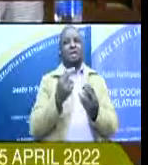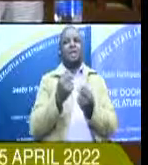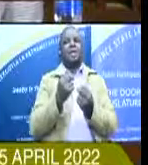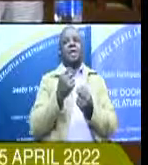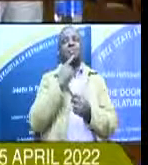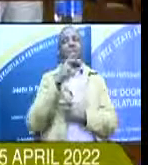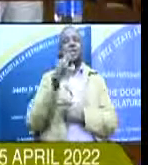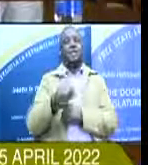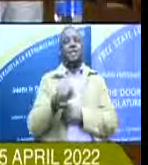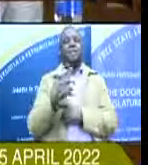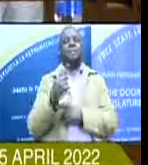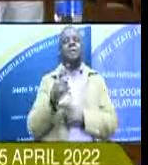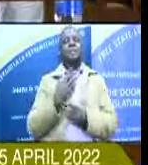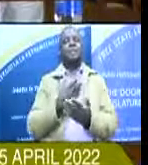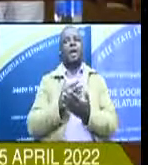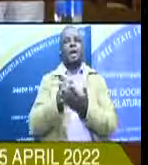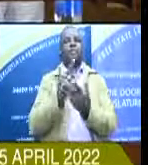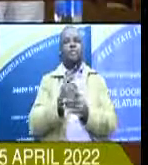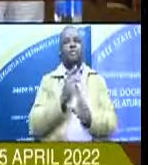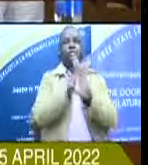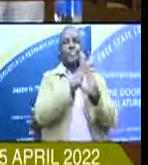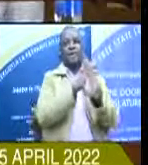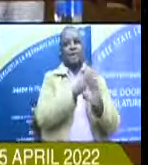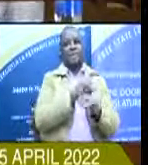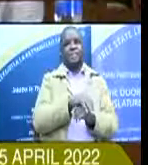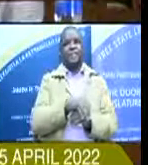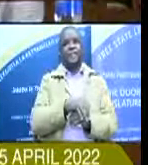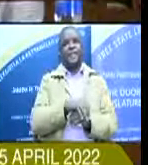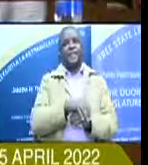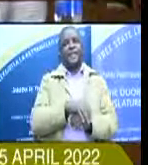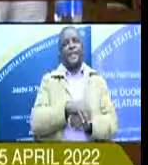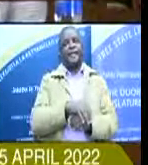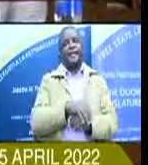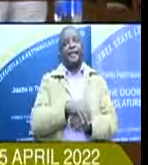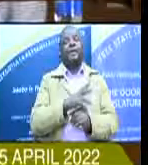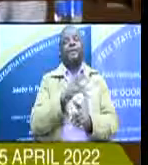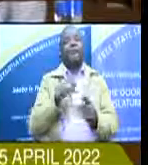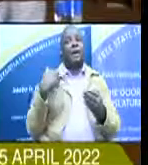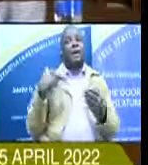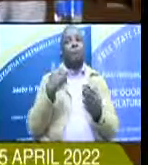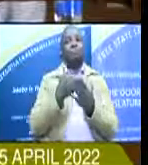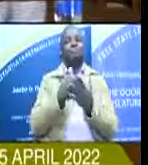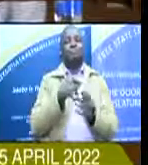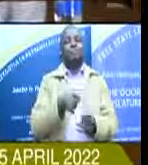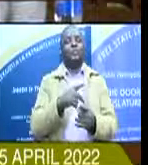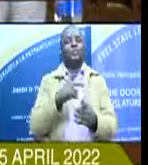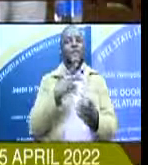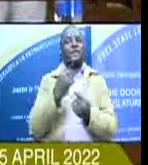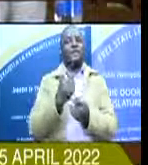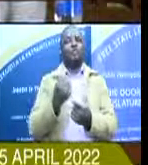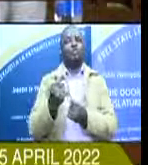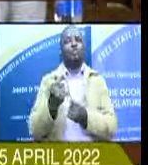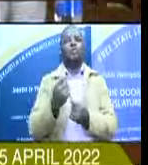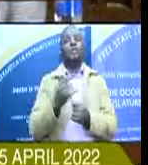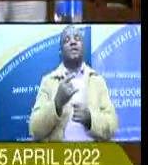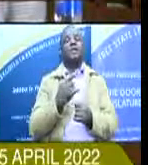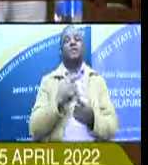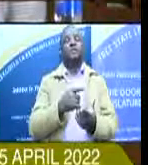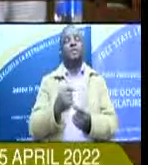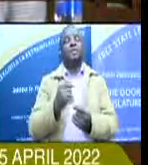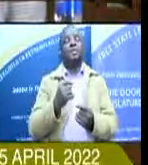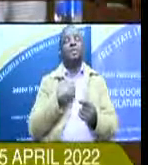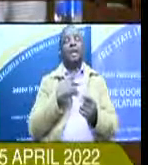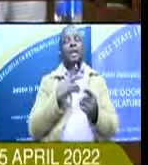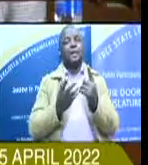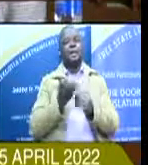affordable preventative primary healthcare system. Ever since then, every effort has been directed at realizing